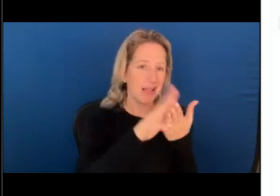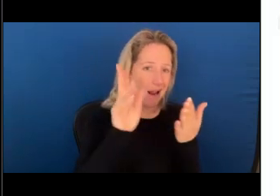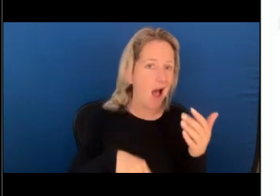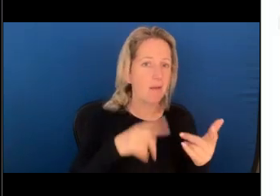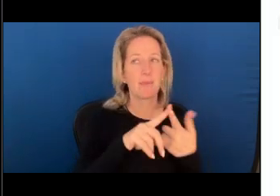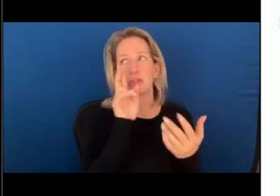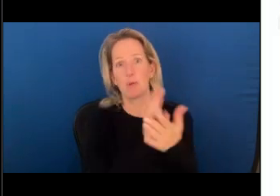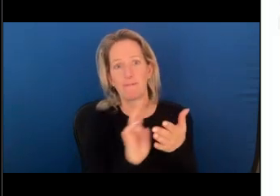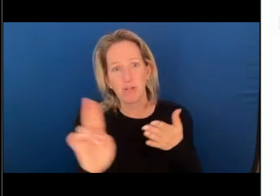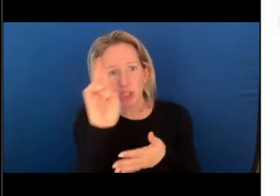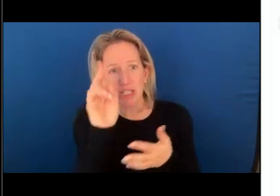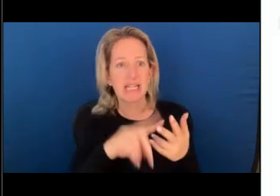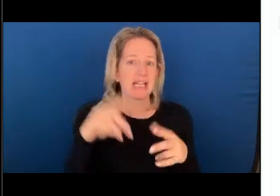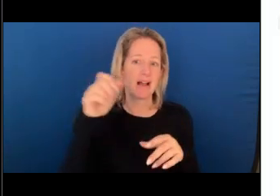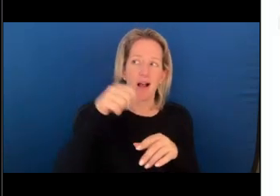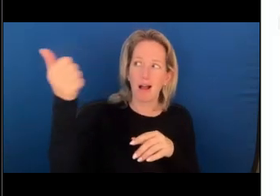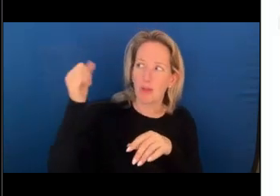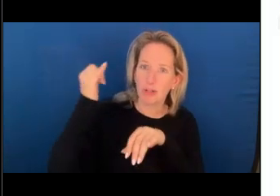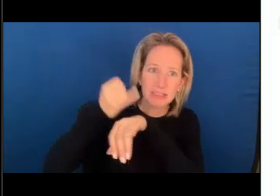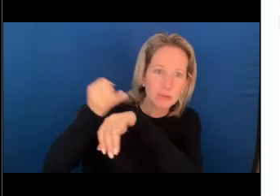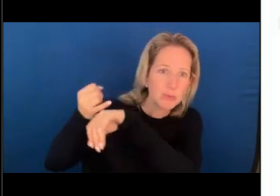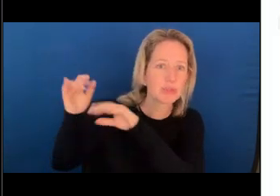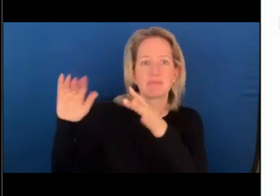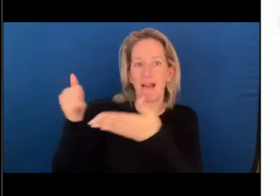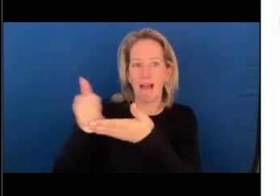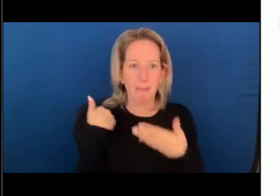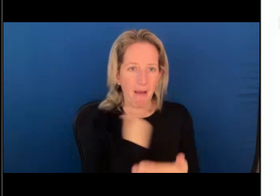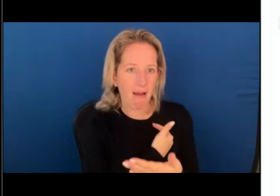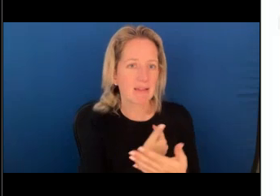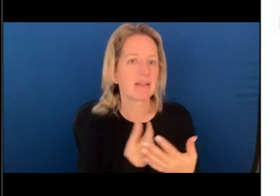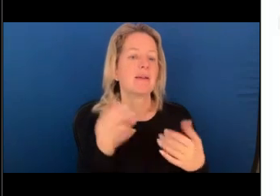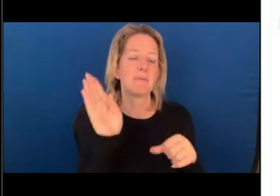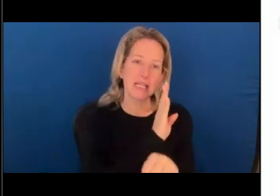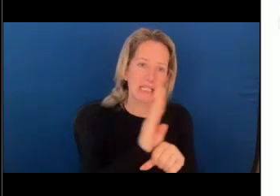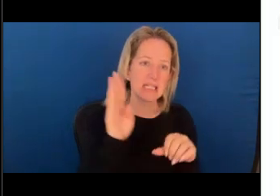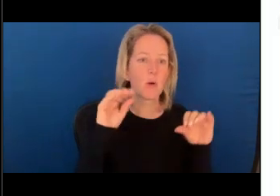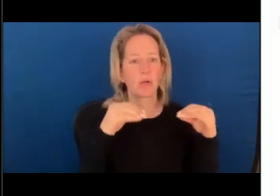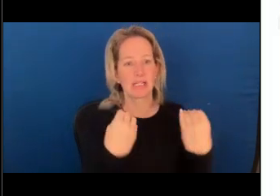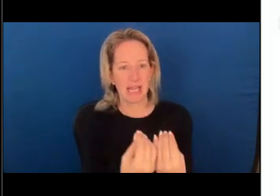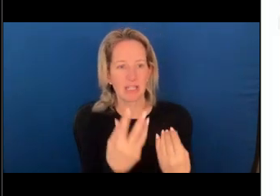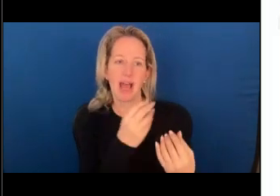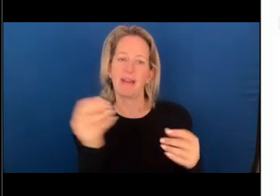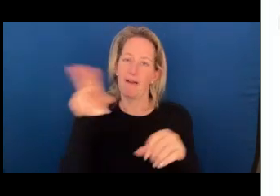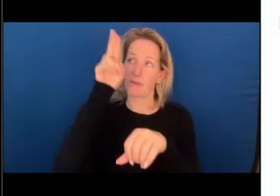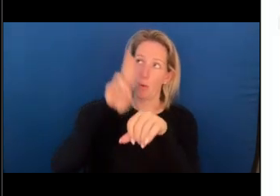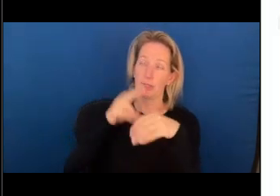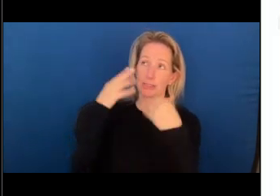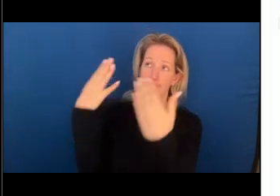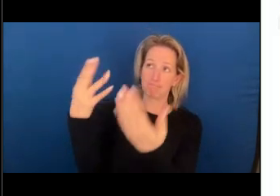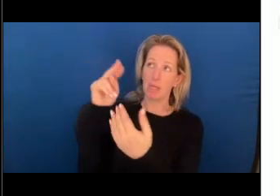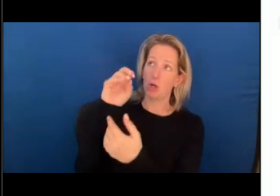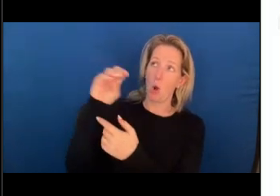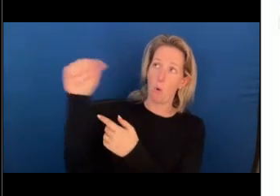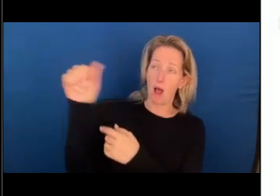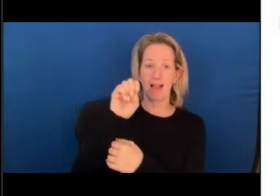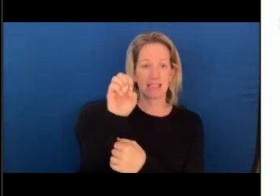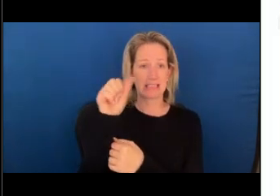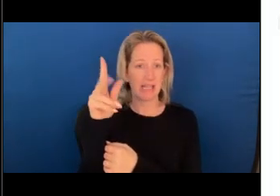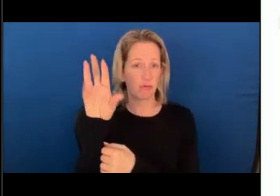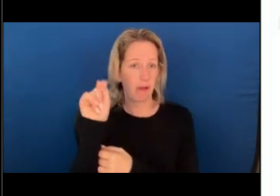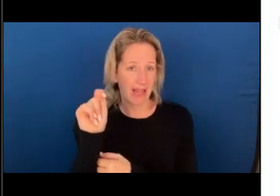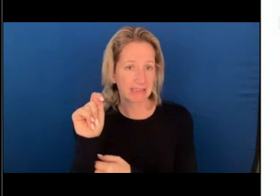and institutes that help us, other organizations and businesses, and of course, Sea Grant and NOAA, thank you for the funding and for